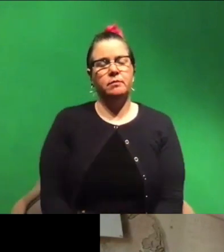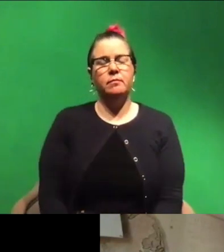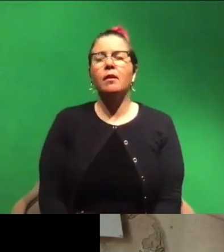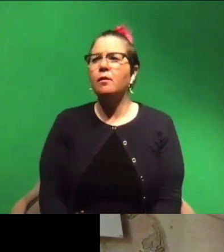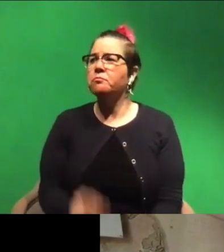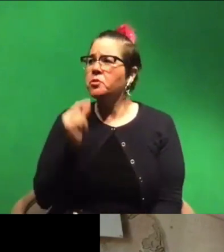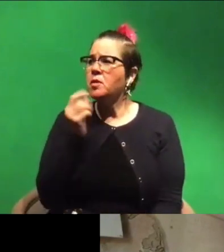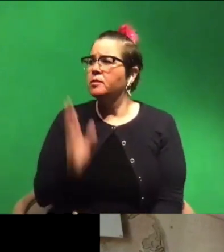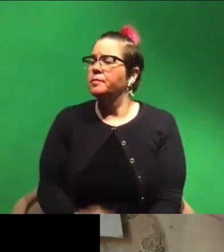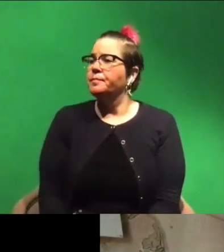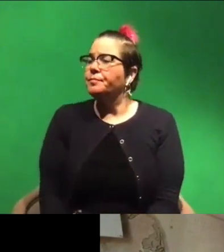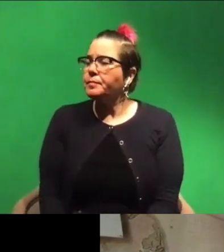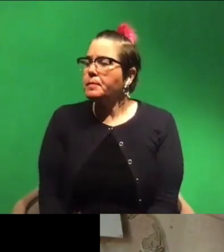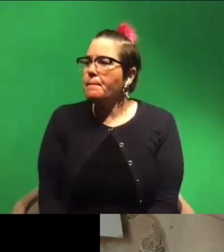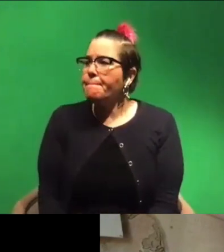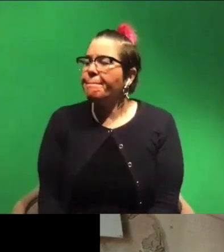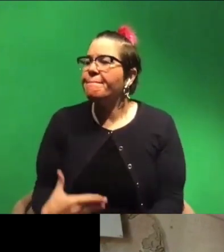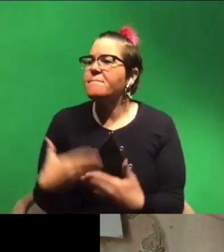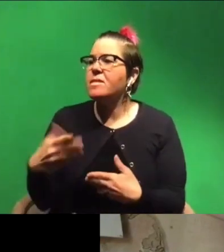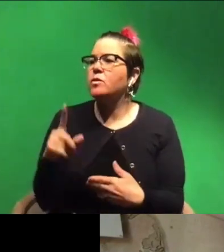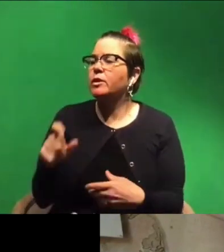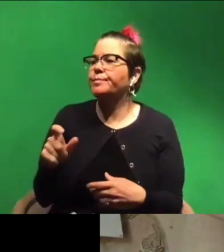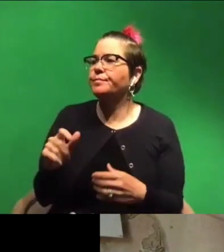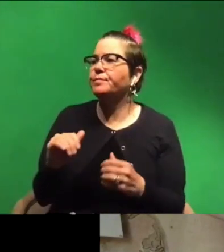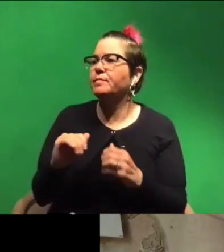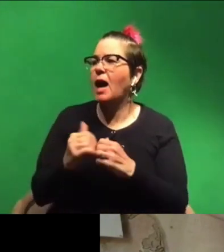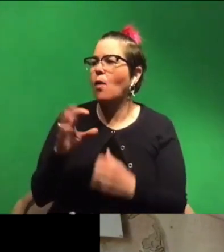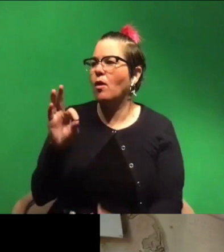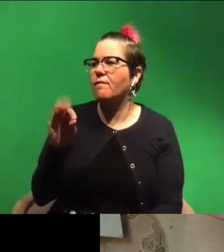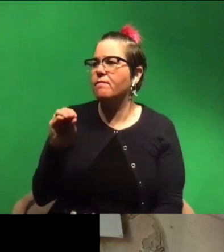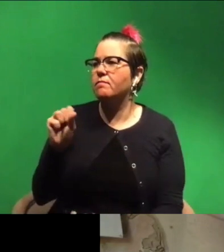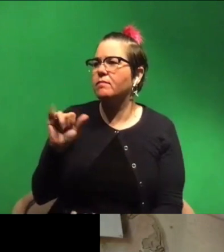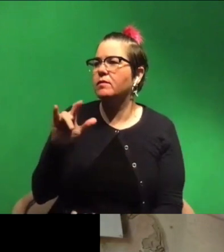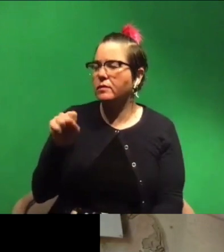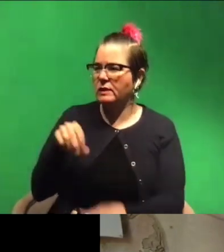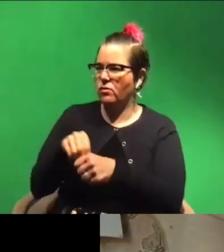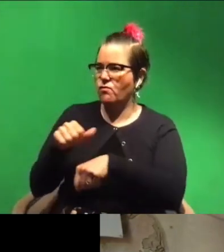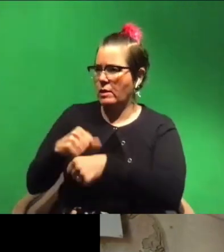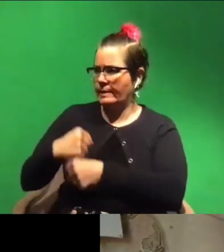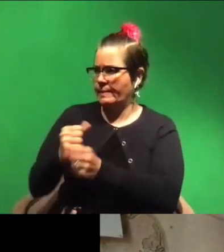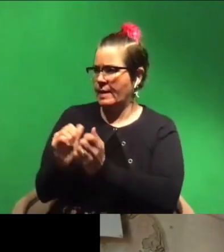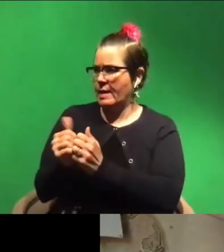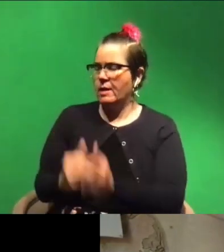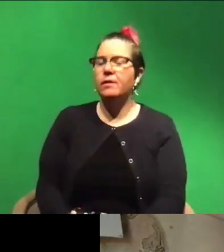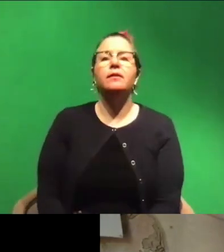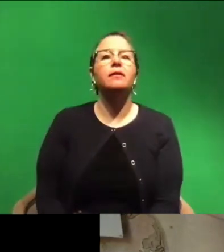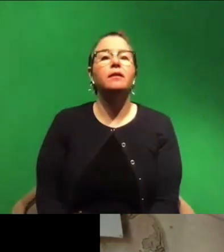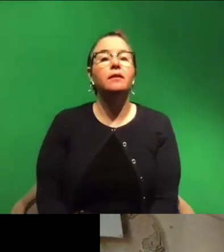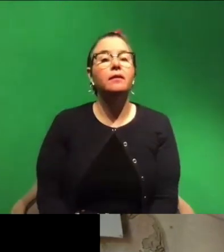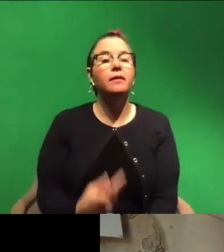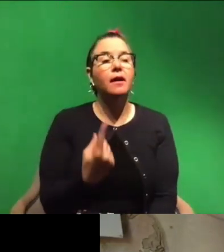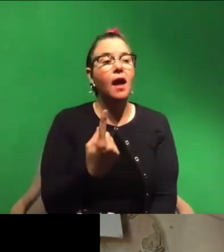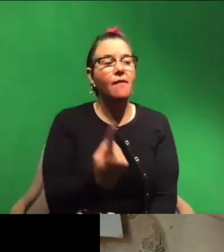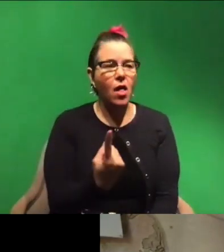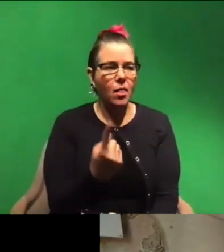Awesome. All right, next question. How are fossils and rocks made? That is a question that I have always